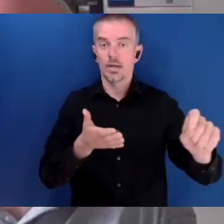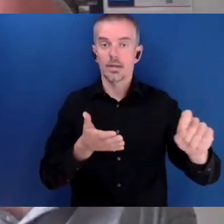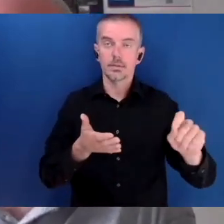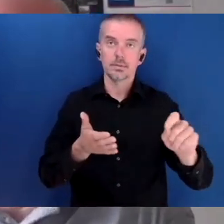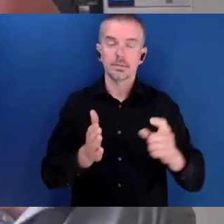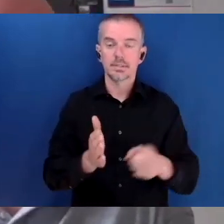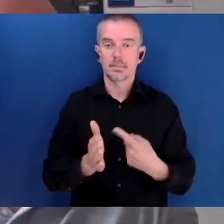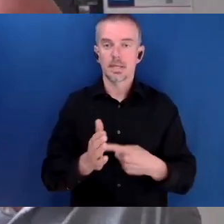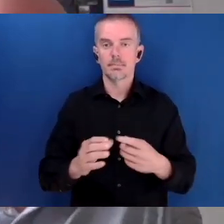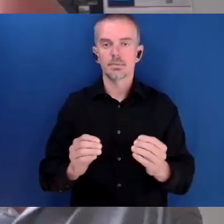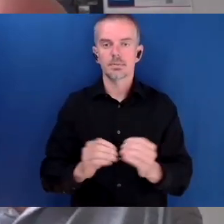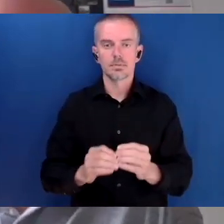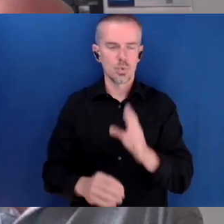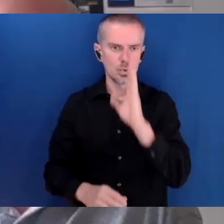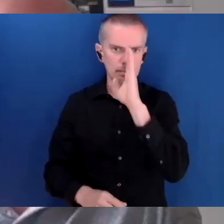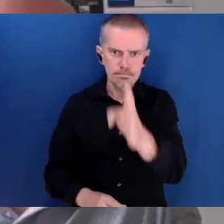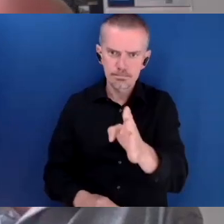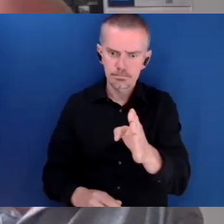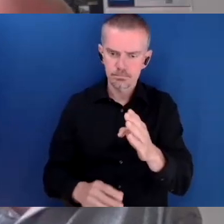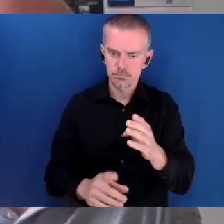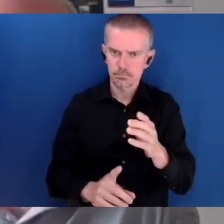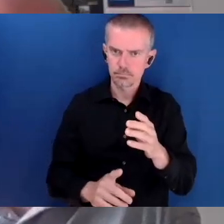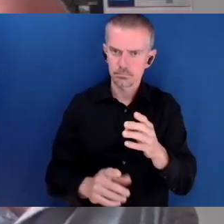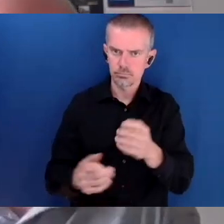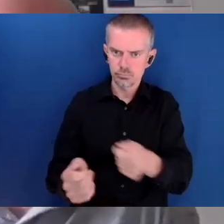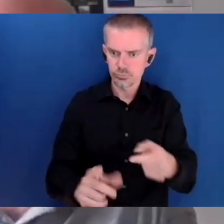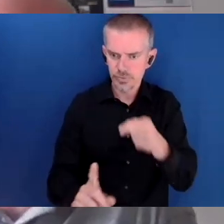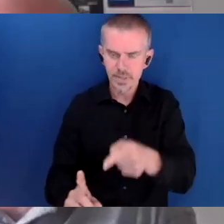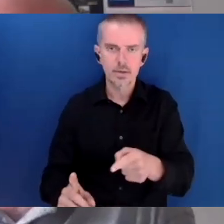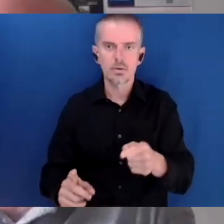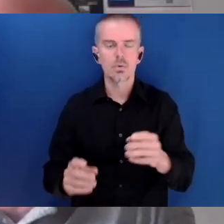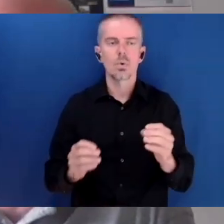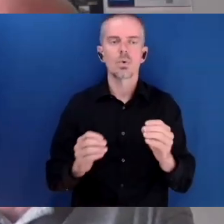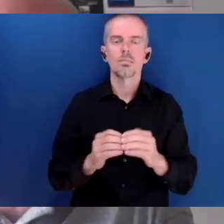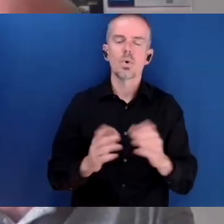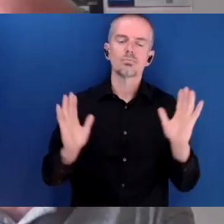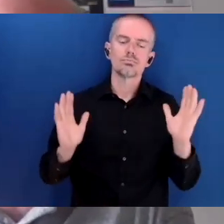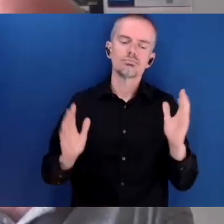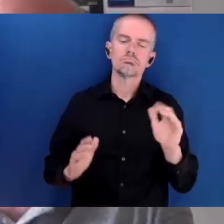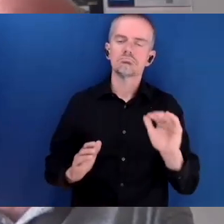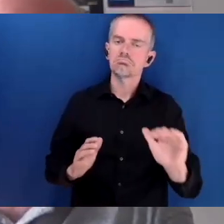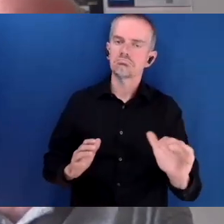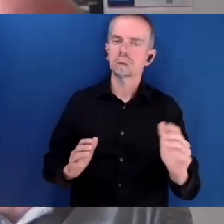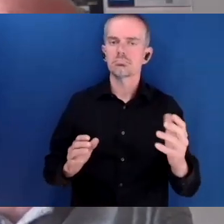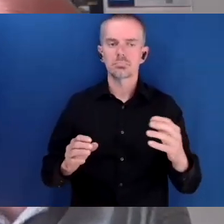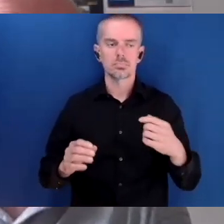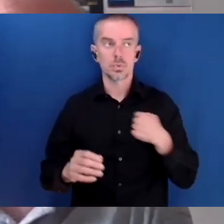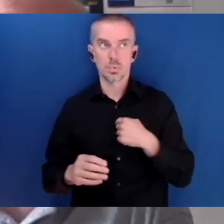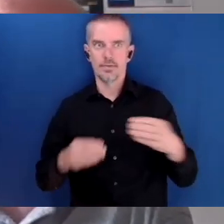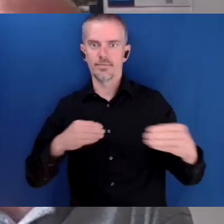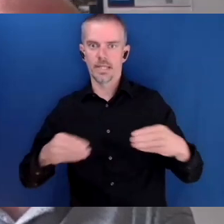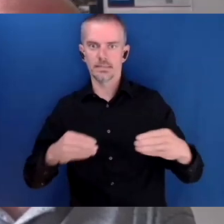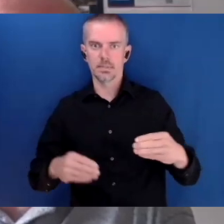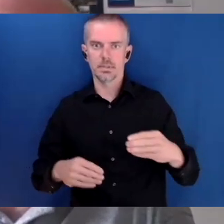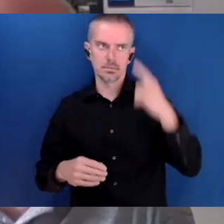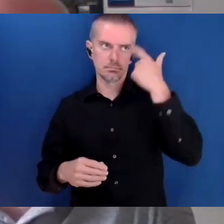less directive to us, where we have more or less discretion as well, just from the kind of budget